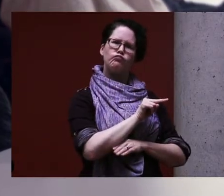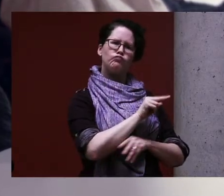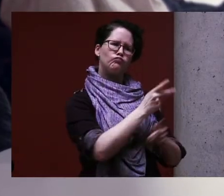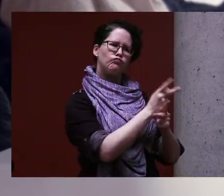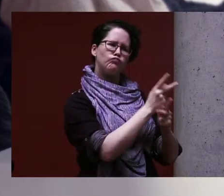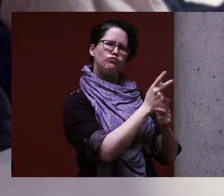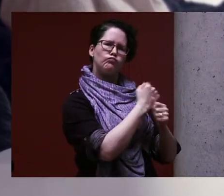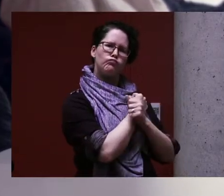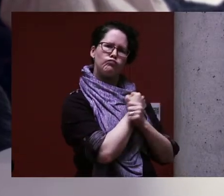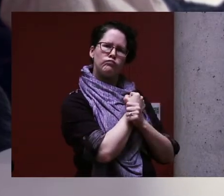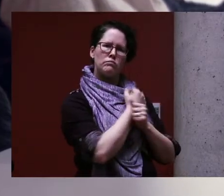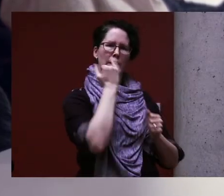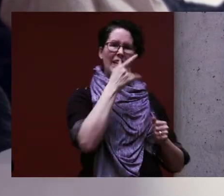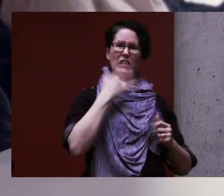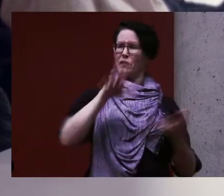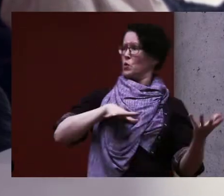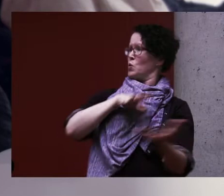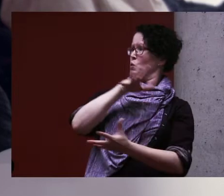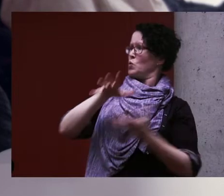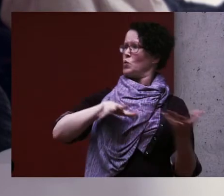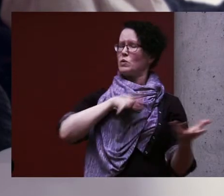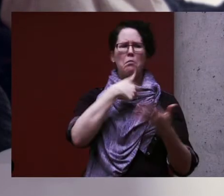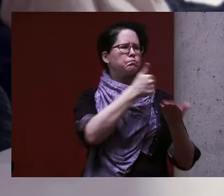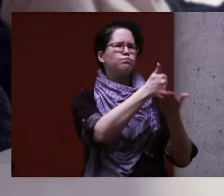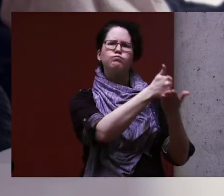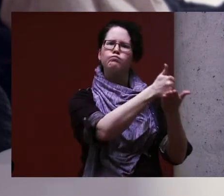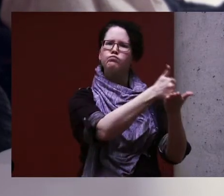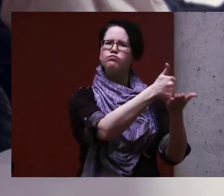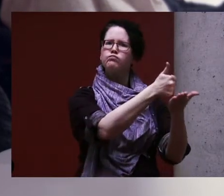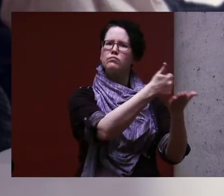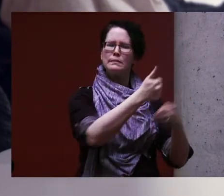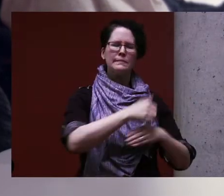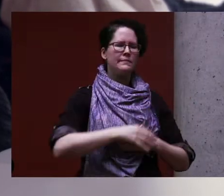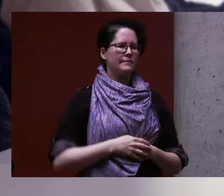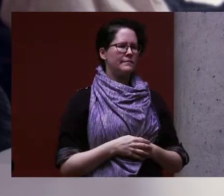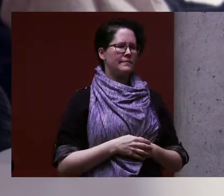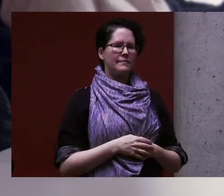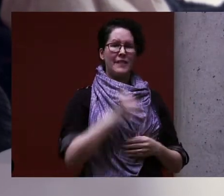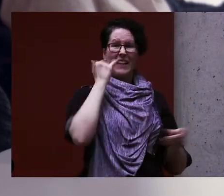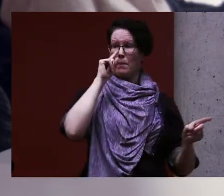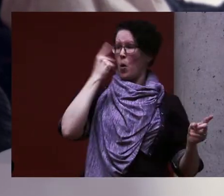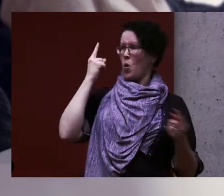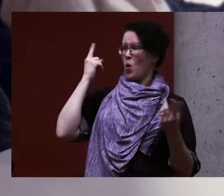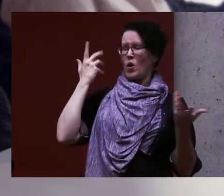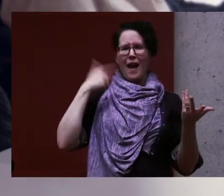them when they're lost. I'm there to keep them occupied when they're